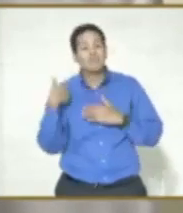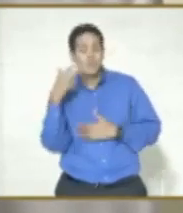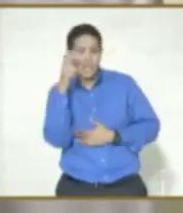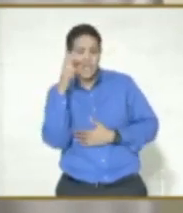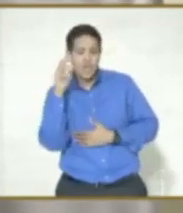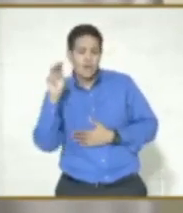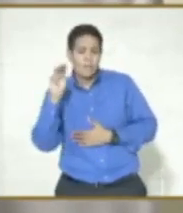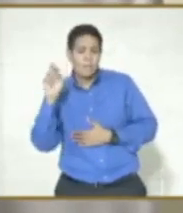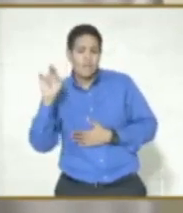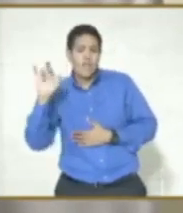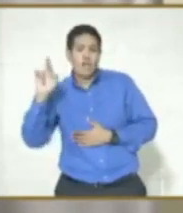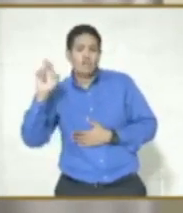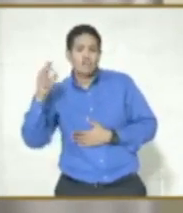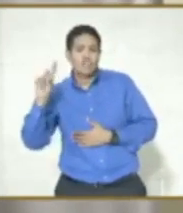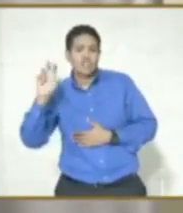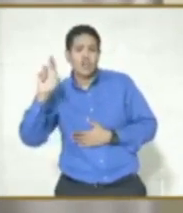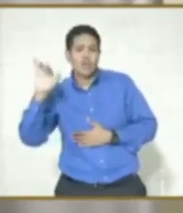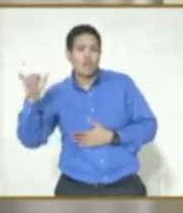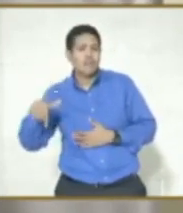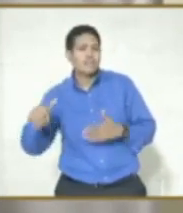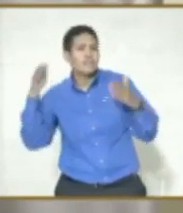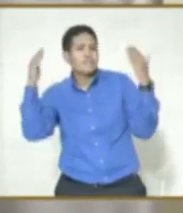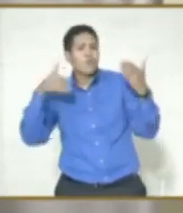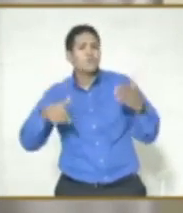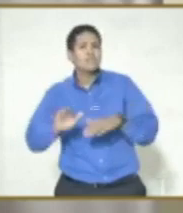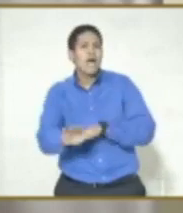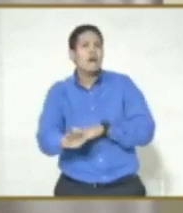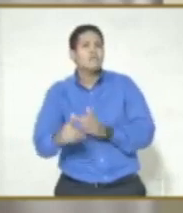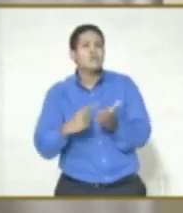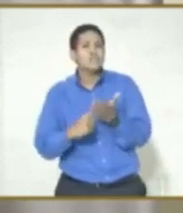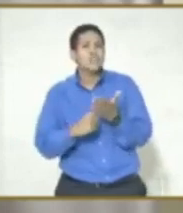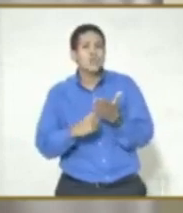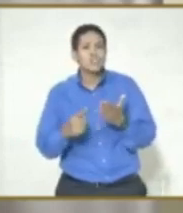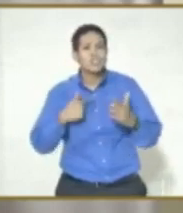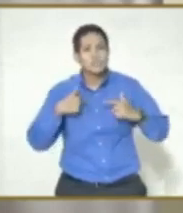terms of the focus of this afternoon's discussions.